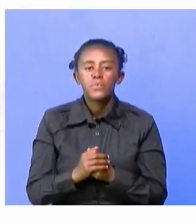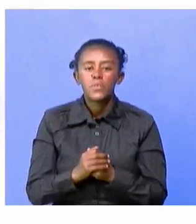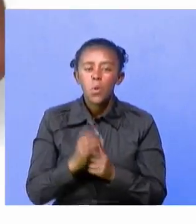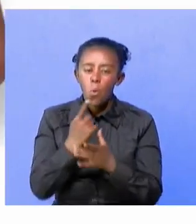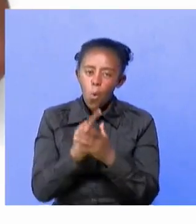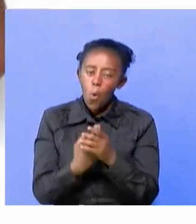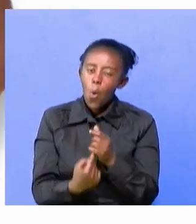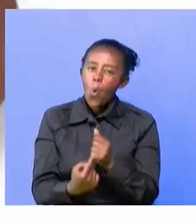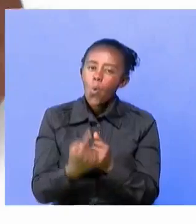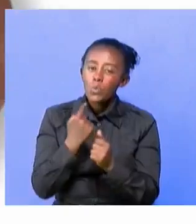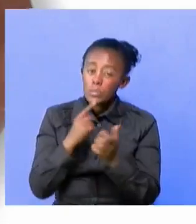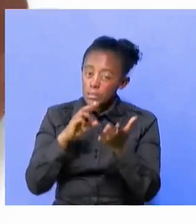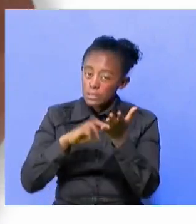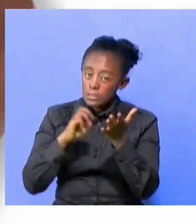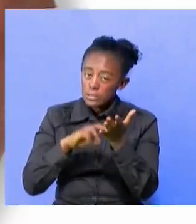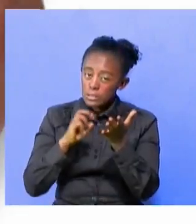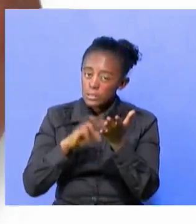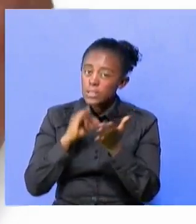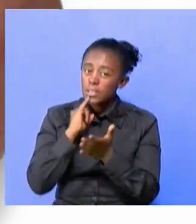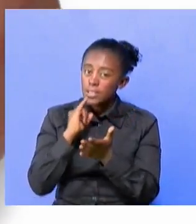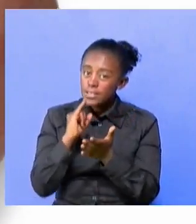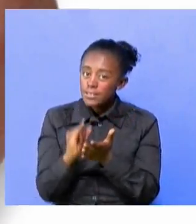only reading is